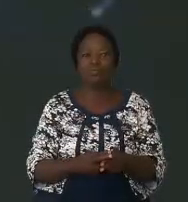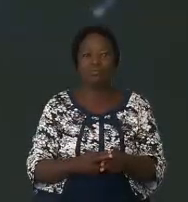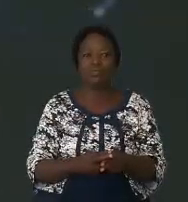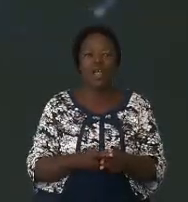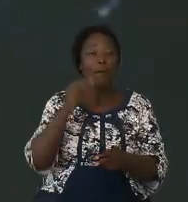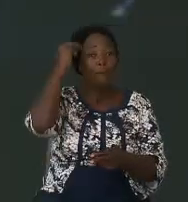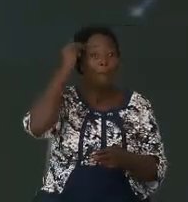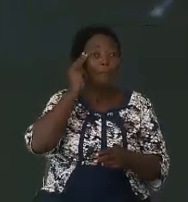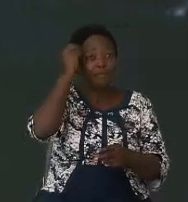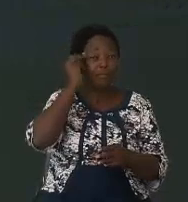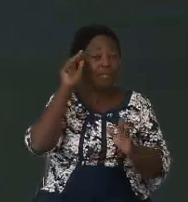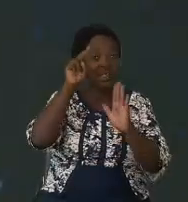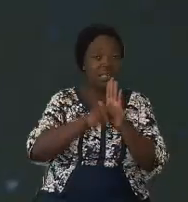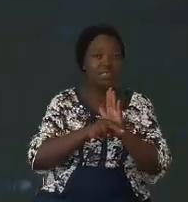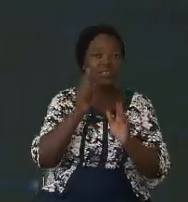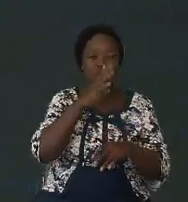out.